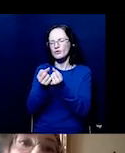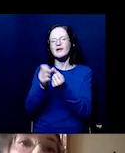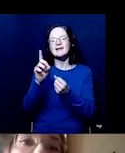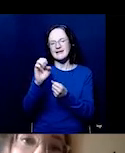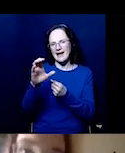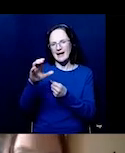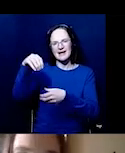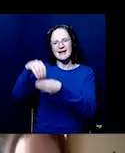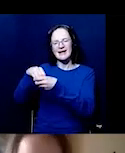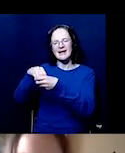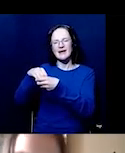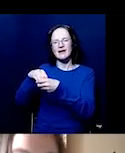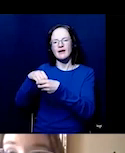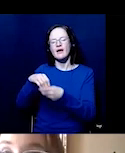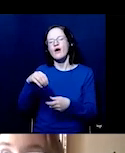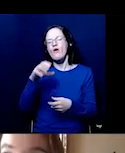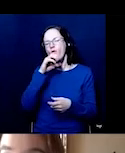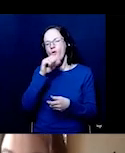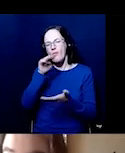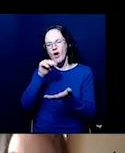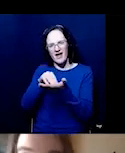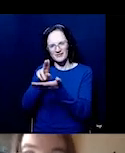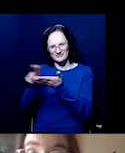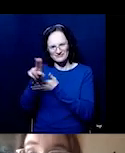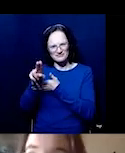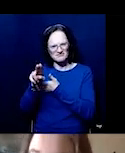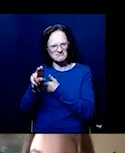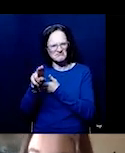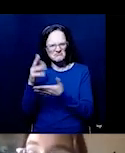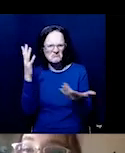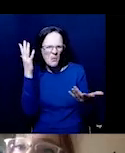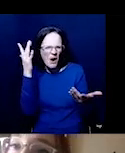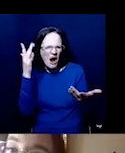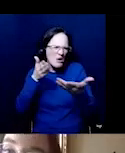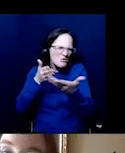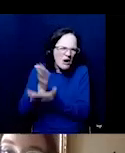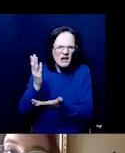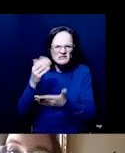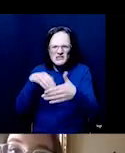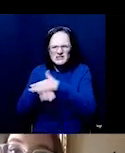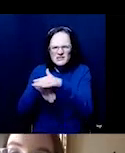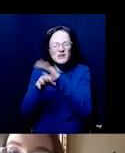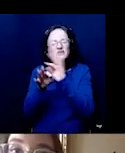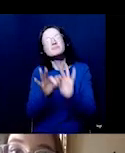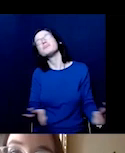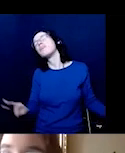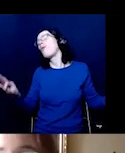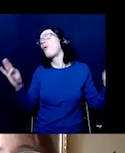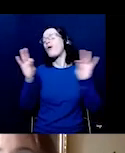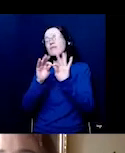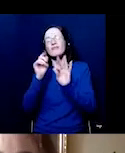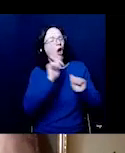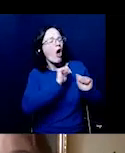Okay, so why are disability rights and accessibility so important for every student? Well, accessibility gives a space for humans